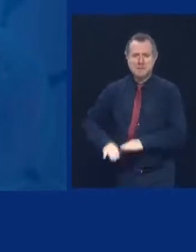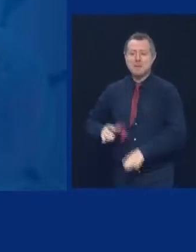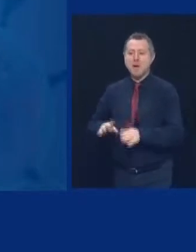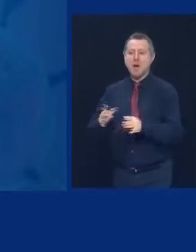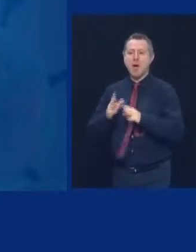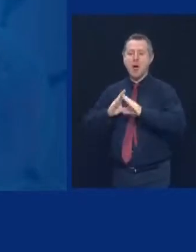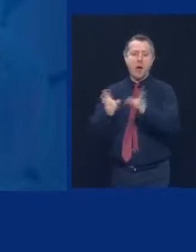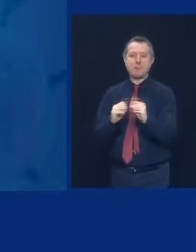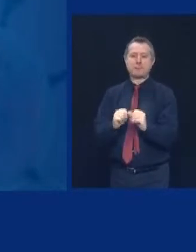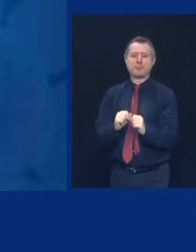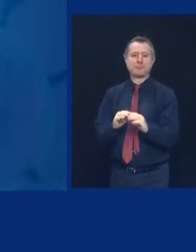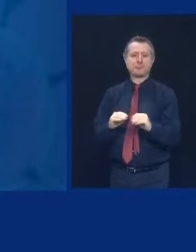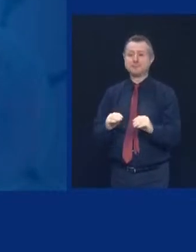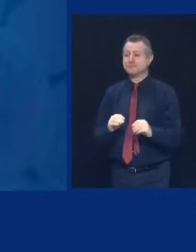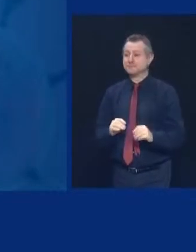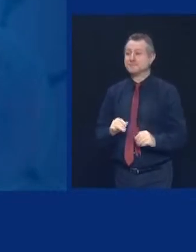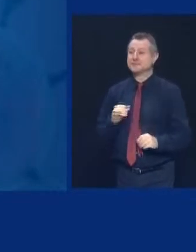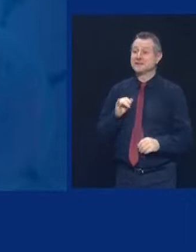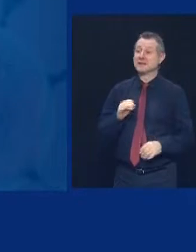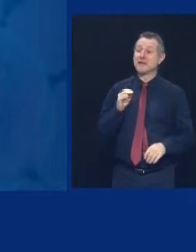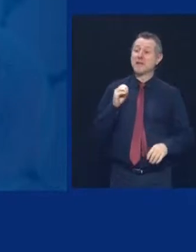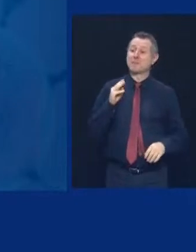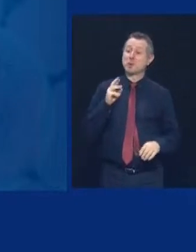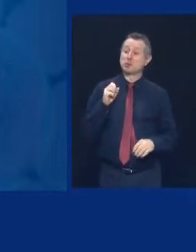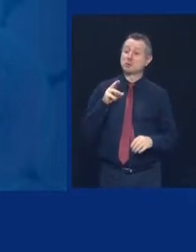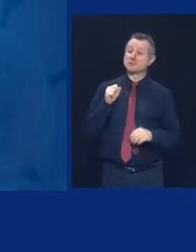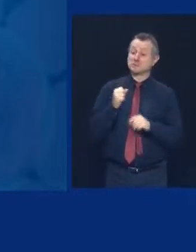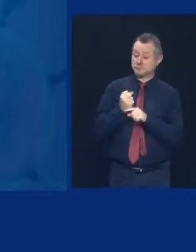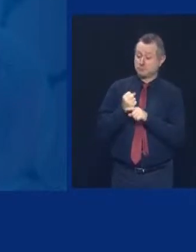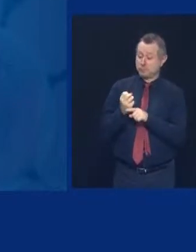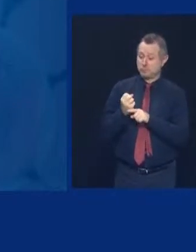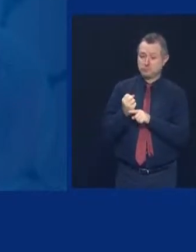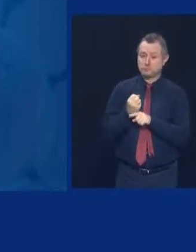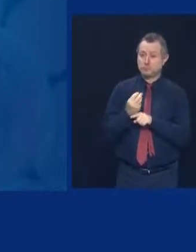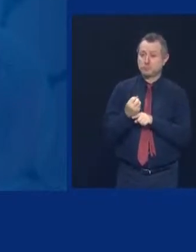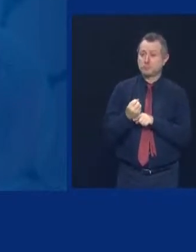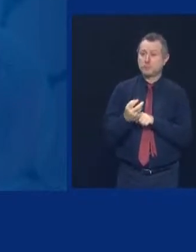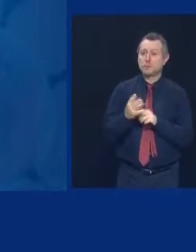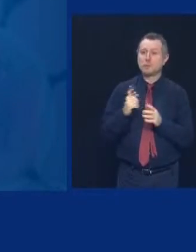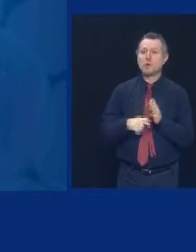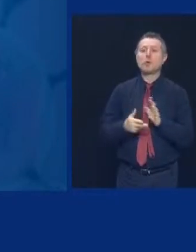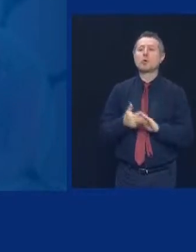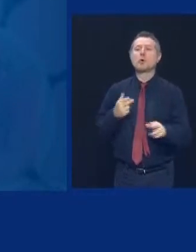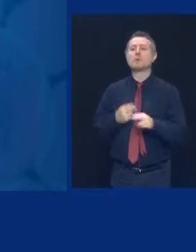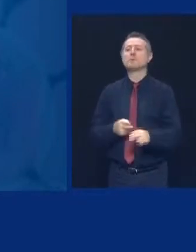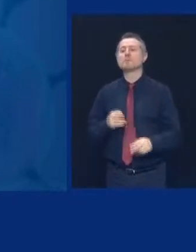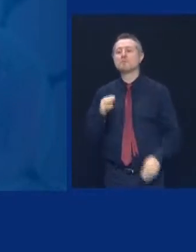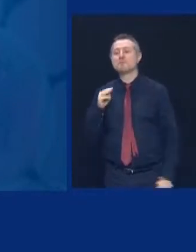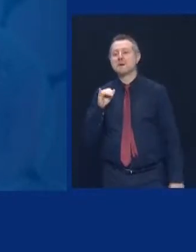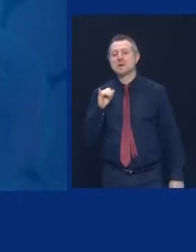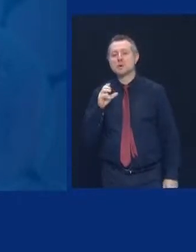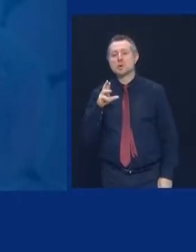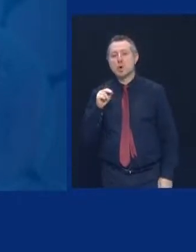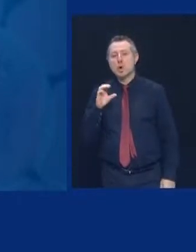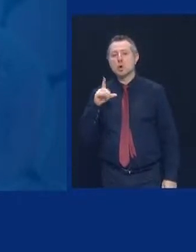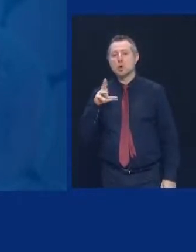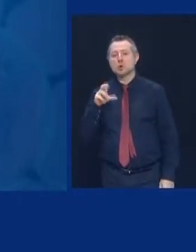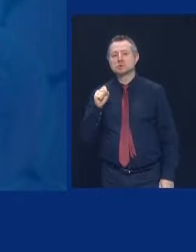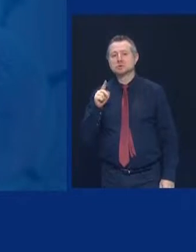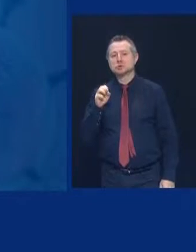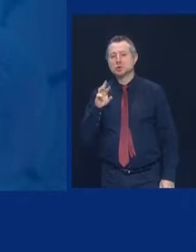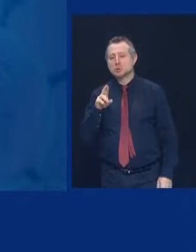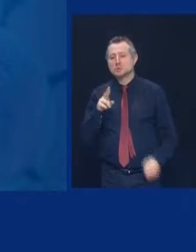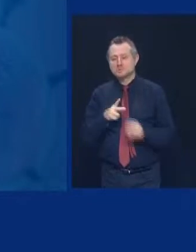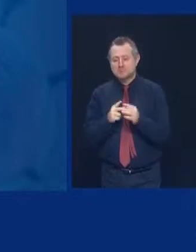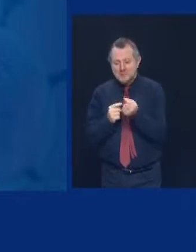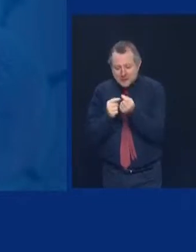The embers are what we call microclusters. And we can identify them from the testing